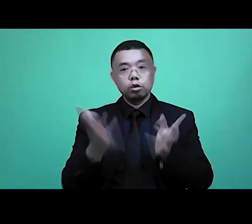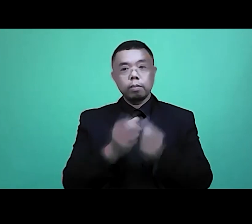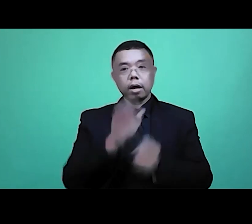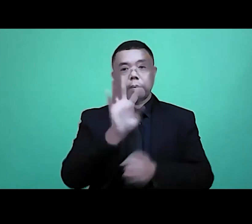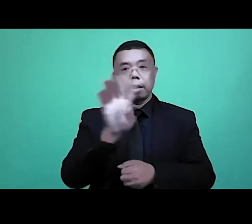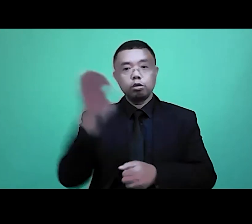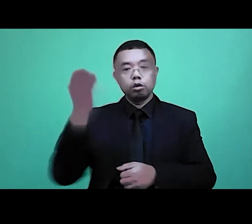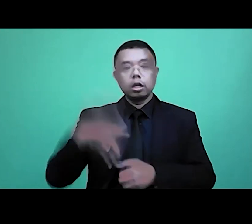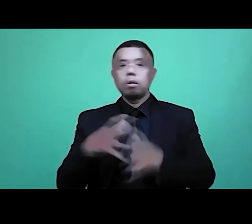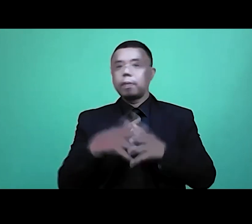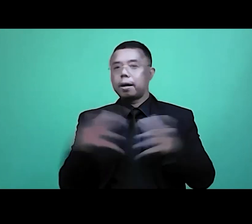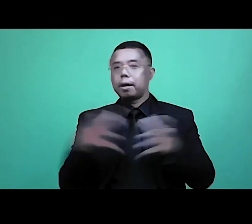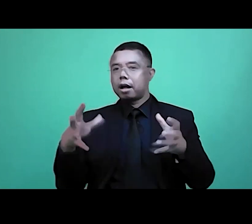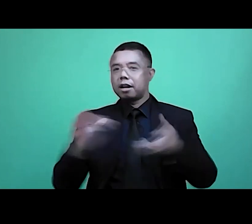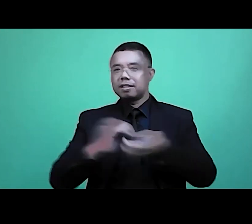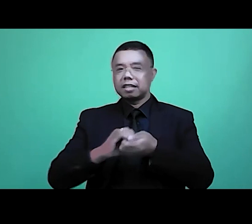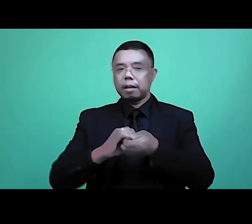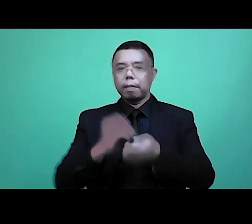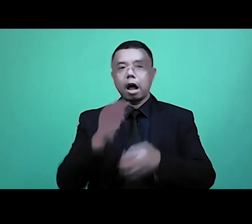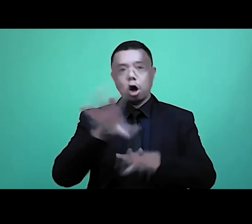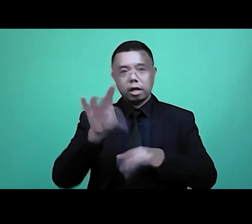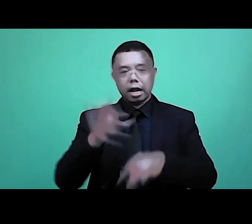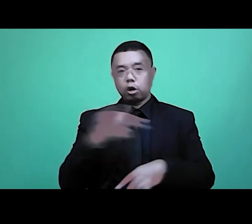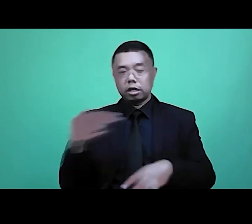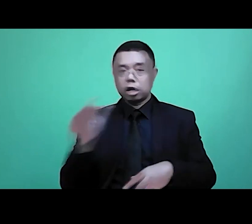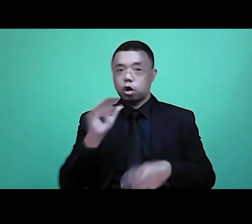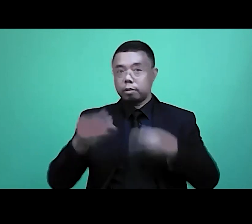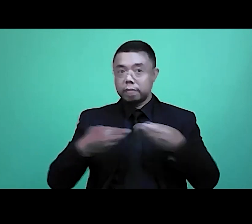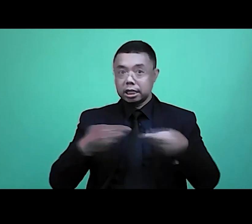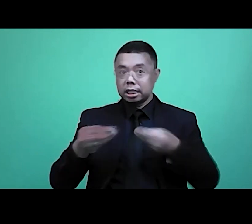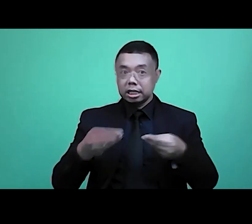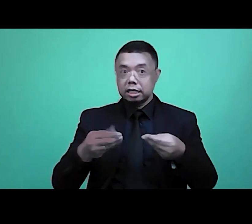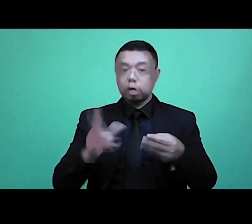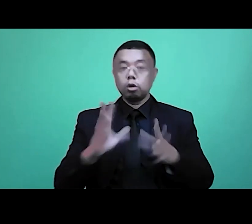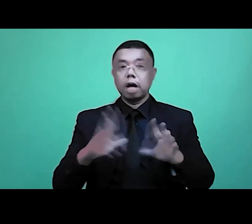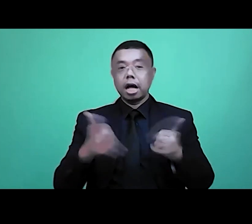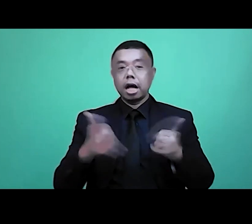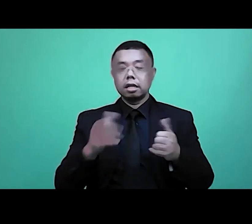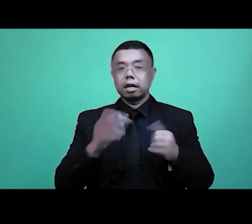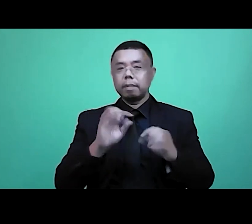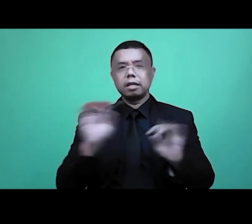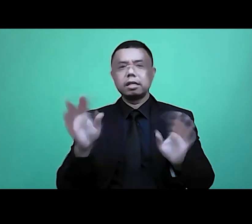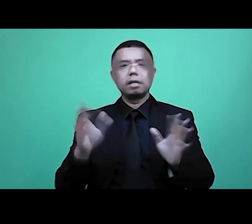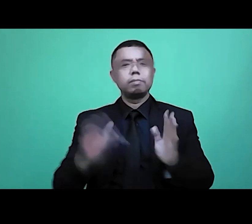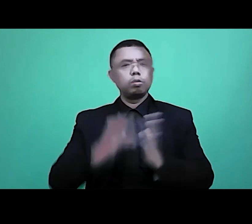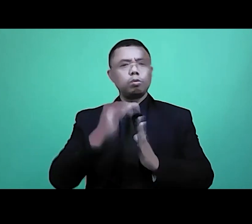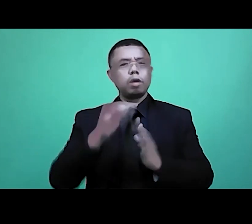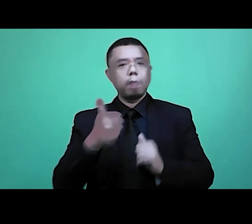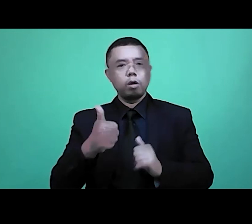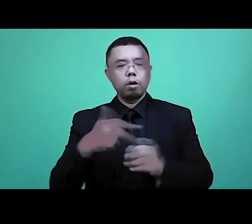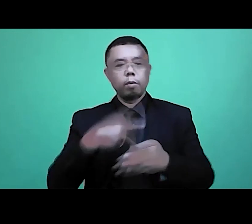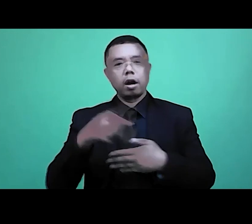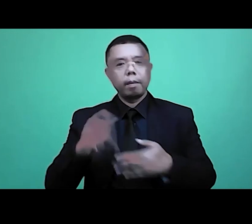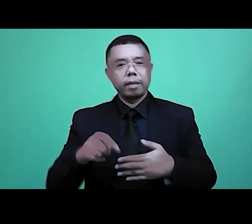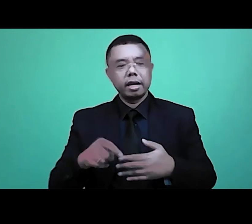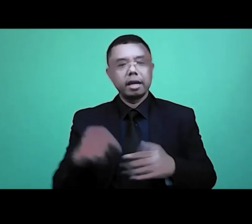and Australian businesses to generate inclusive growth. The program, Panelists, seeks to maximise the benefits of